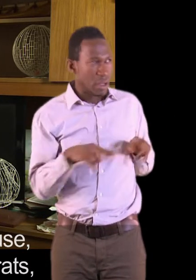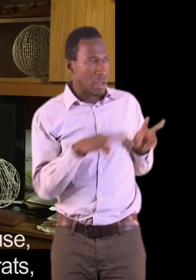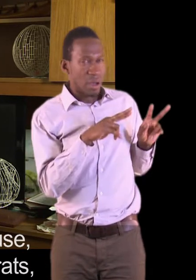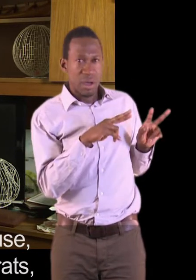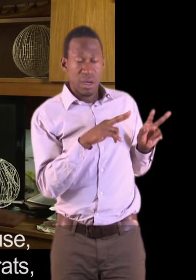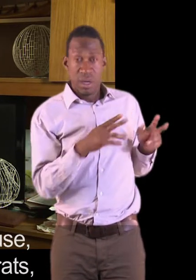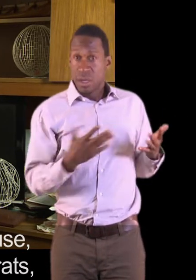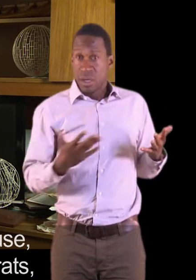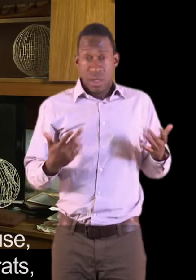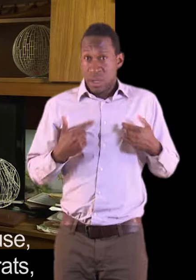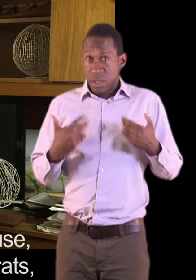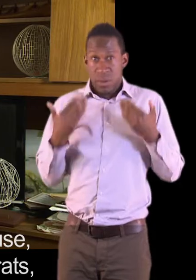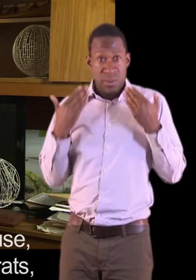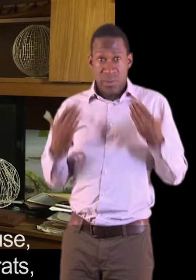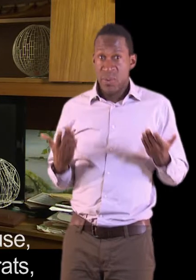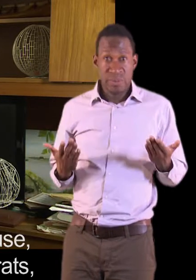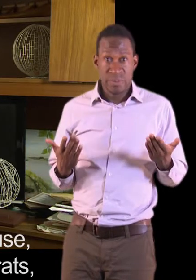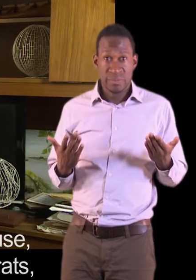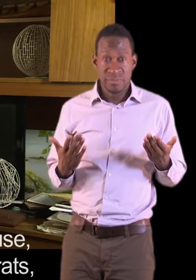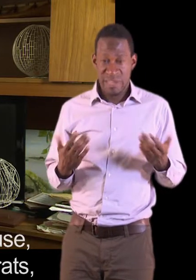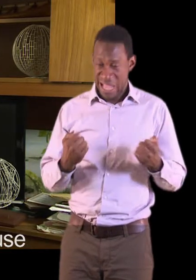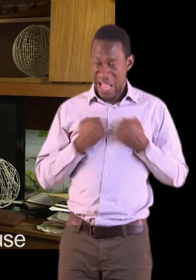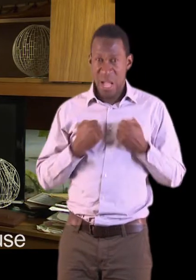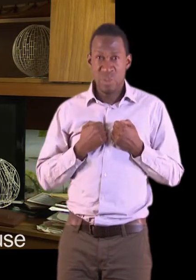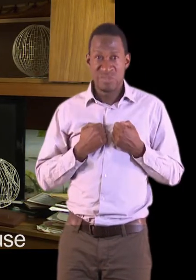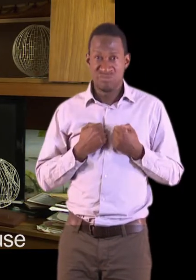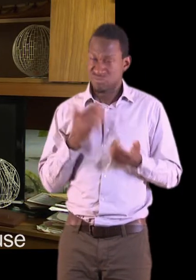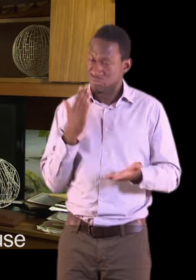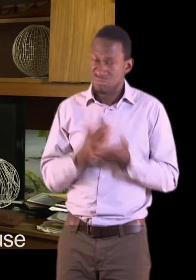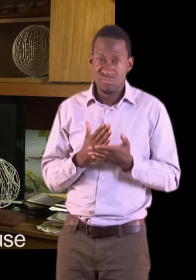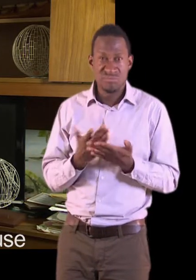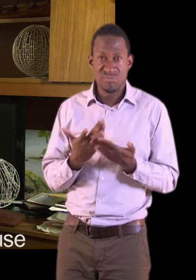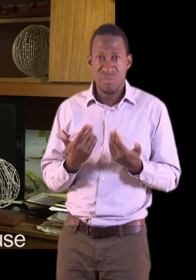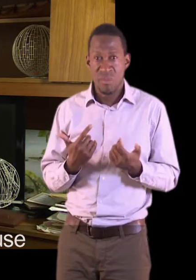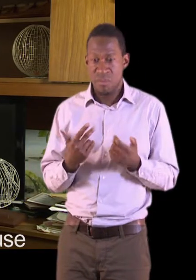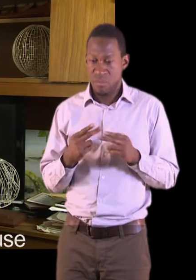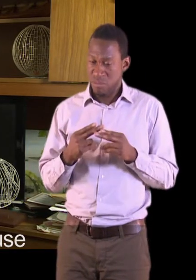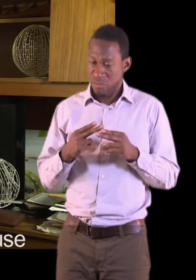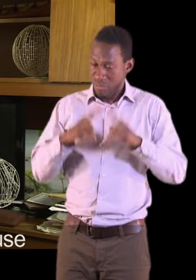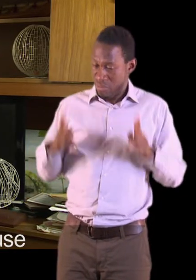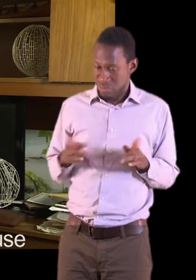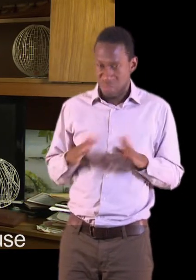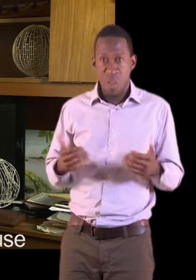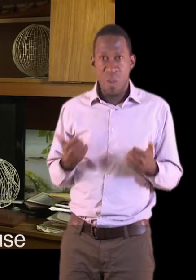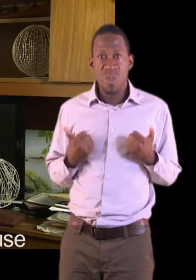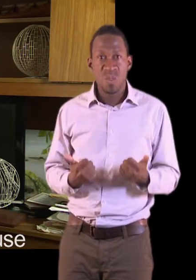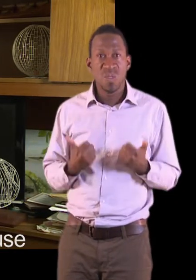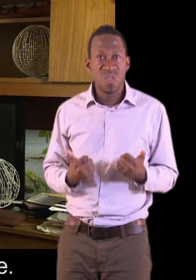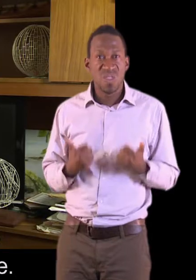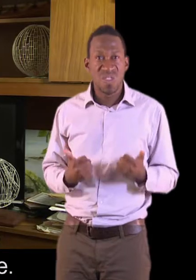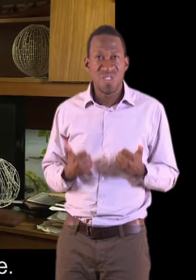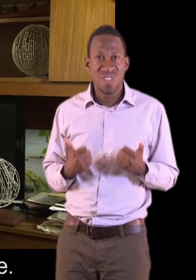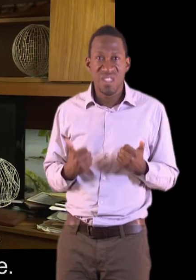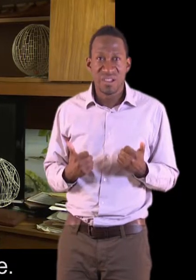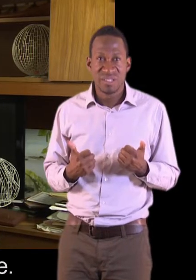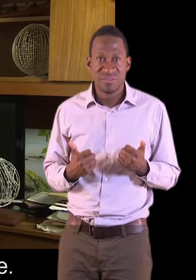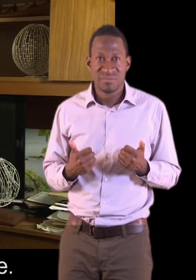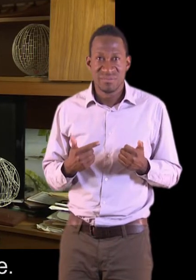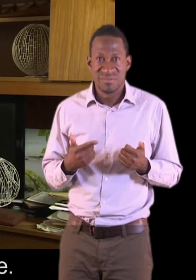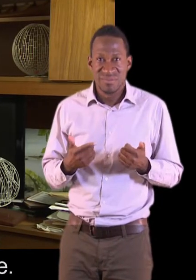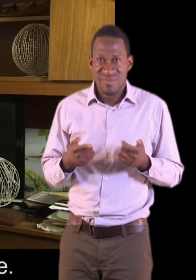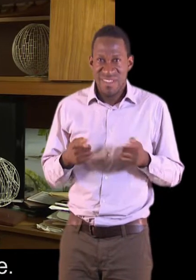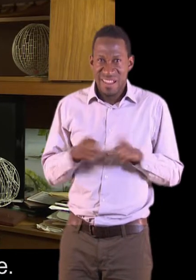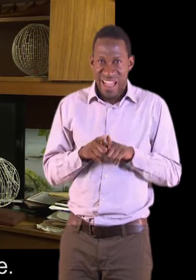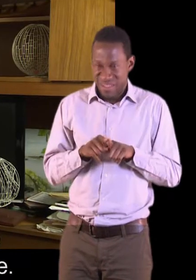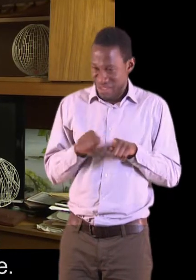Ours was real workhouse. Talk about workers' brats. Ours was real workhouse type situation, from one end of the